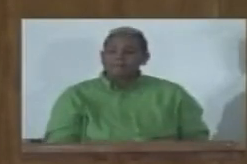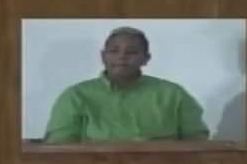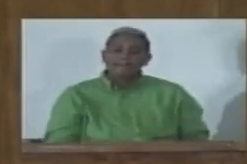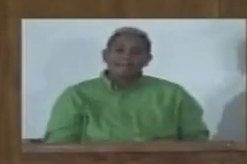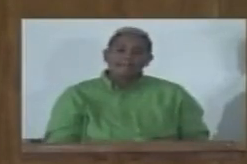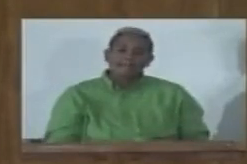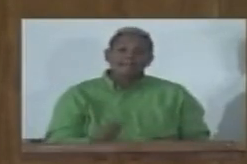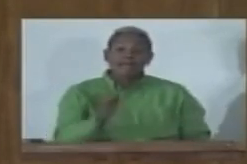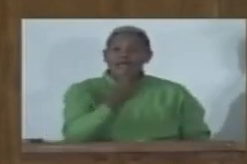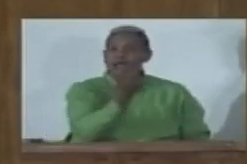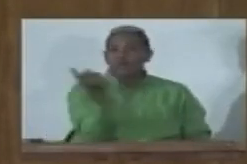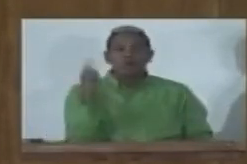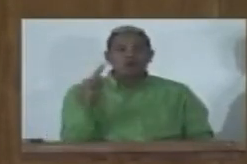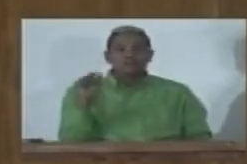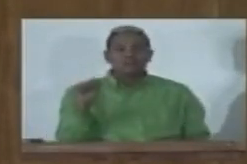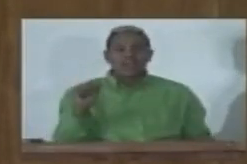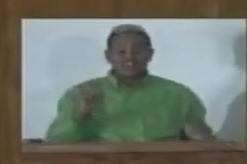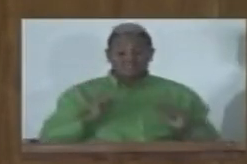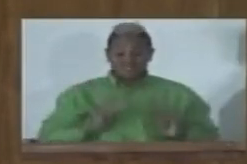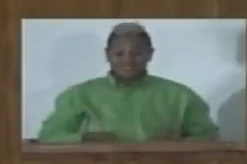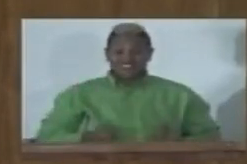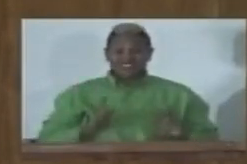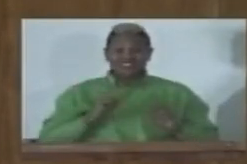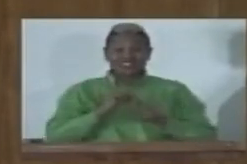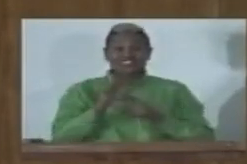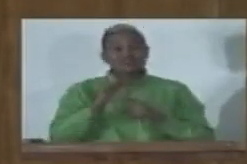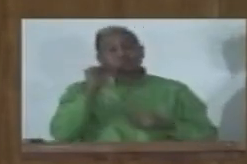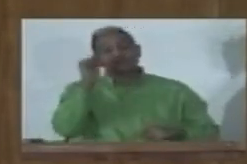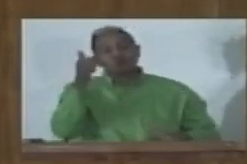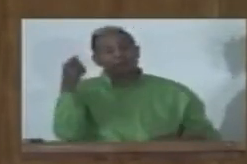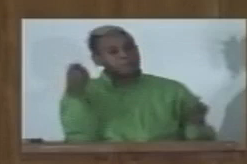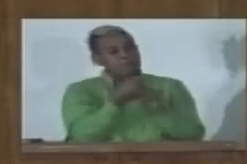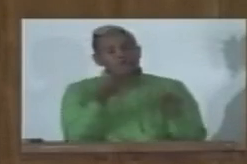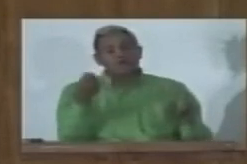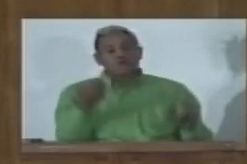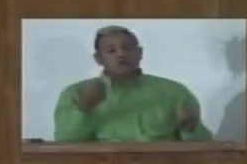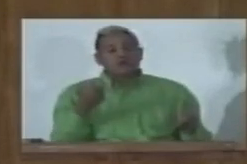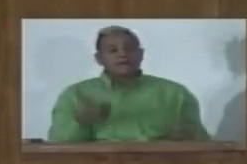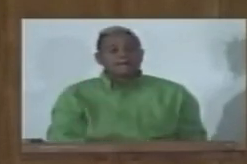one of us can be physically disabled tomorrow morning.